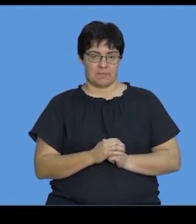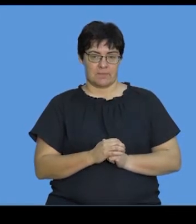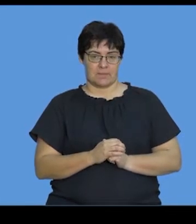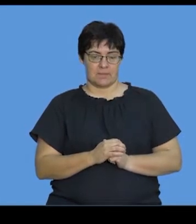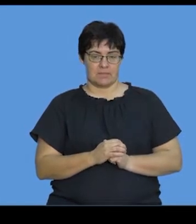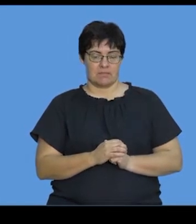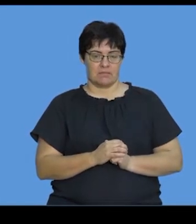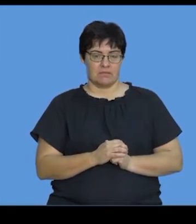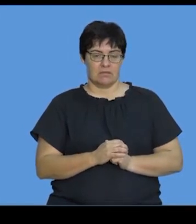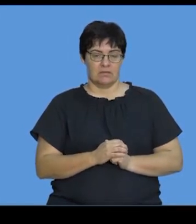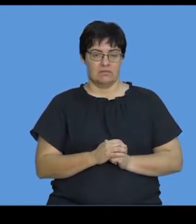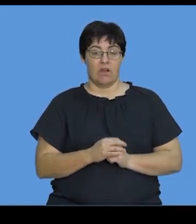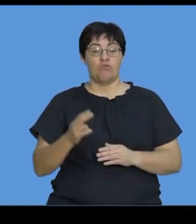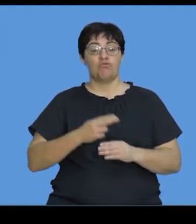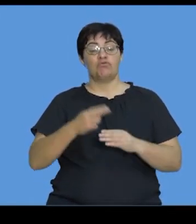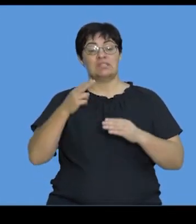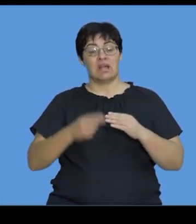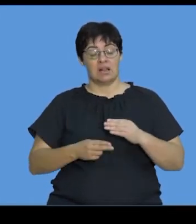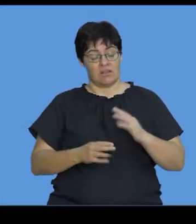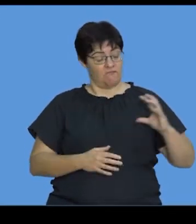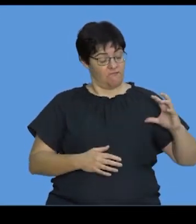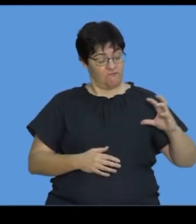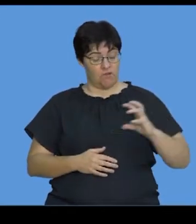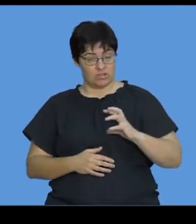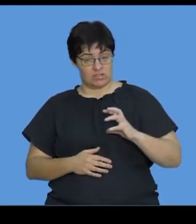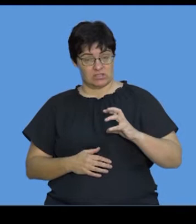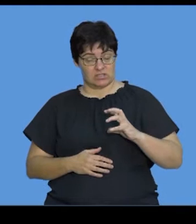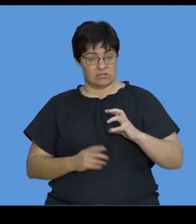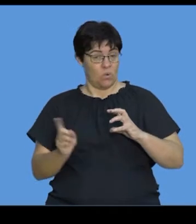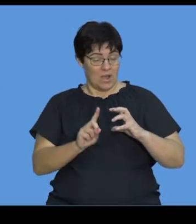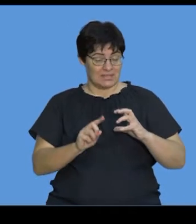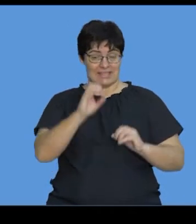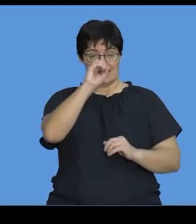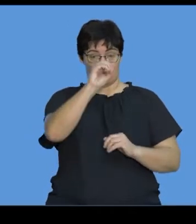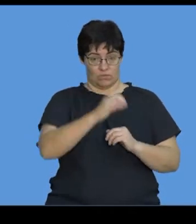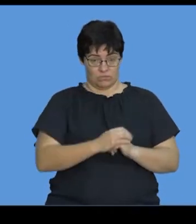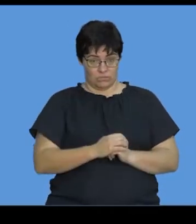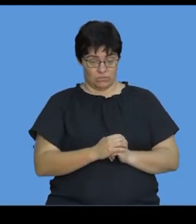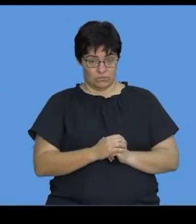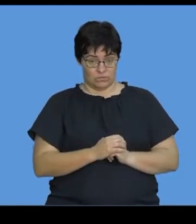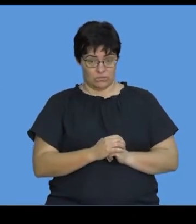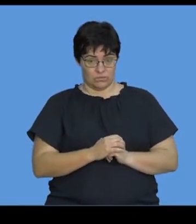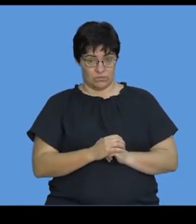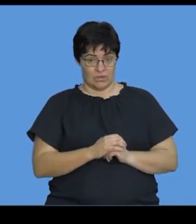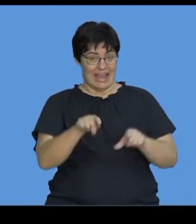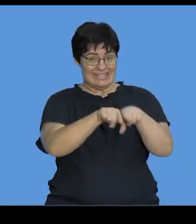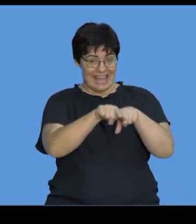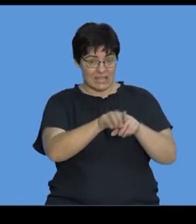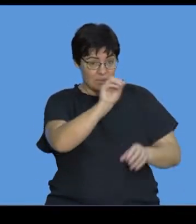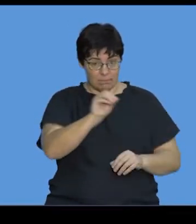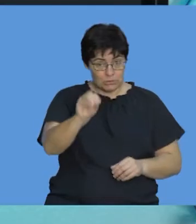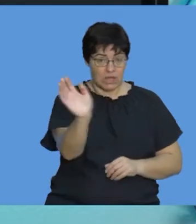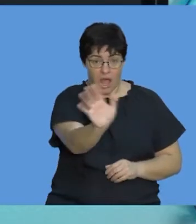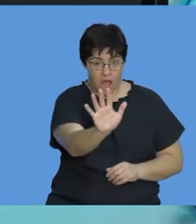when the resultant force on it is 0. Now, that's not the statement you're going to put into a test or an exam. It's just reminding